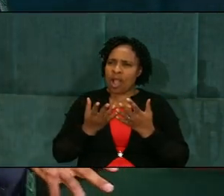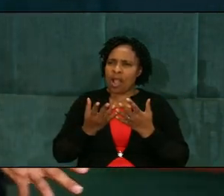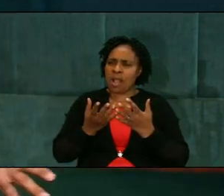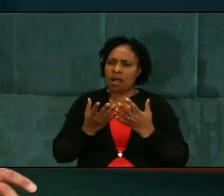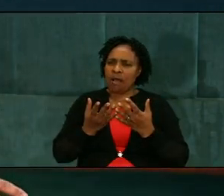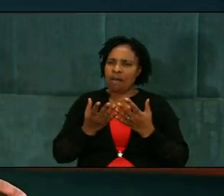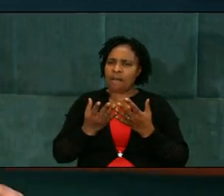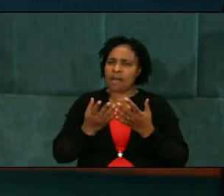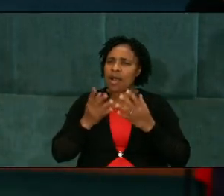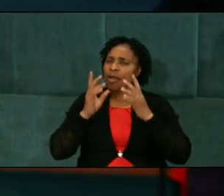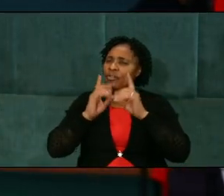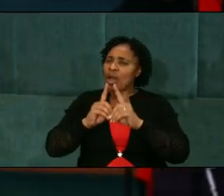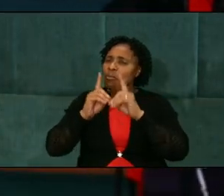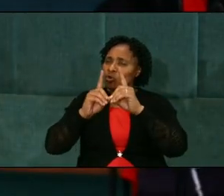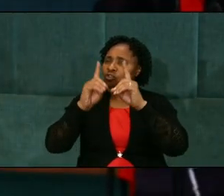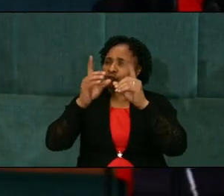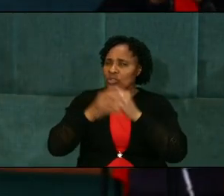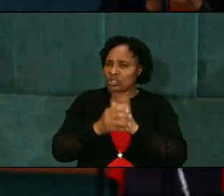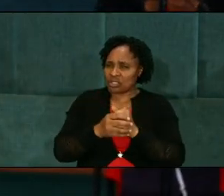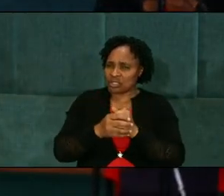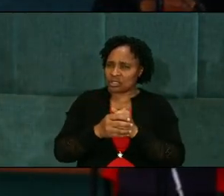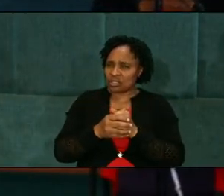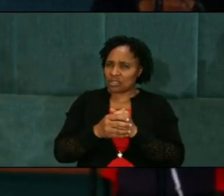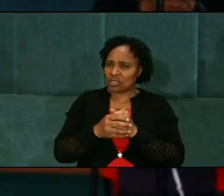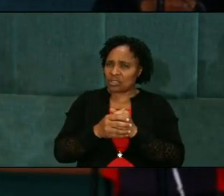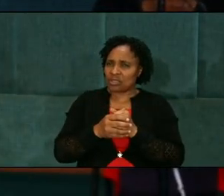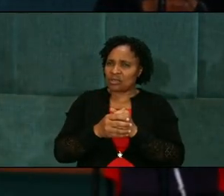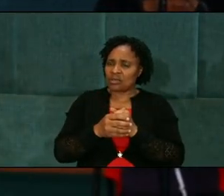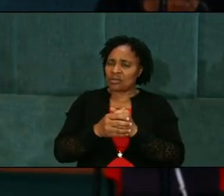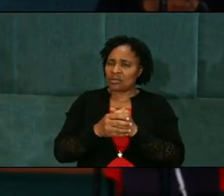I saw where the apostles, you know,